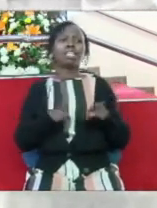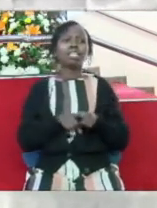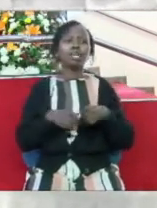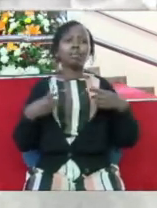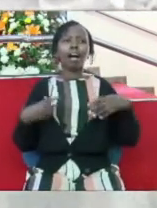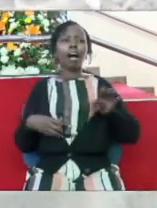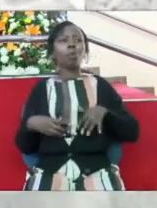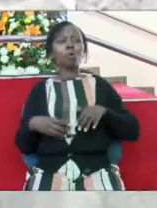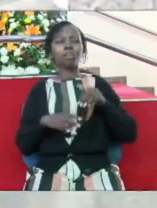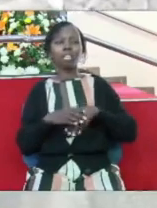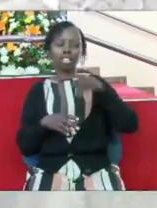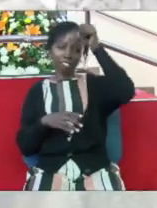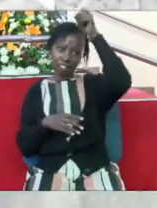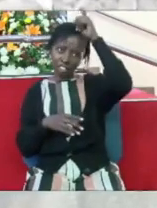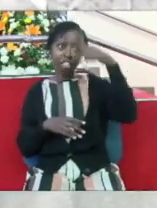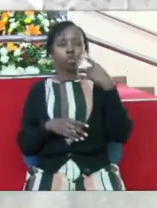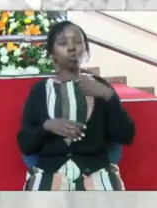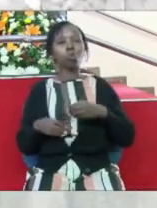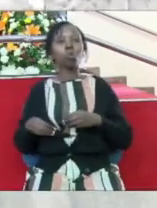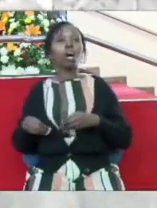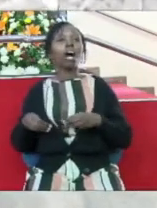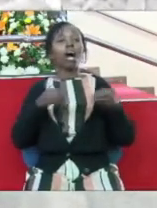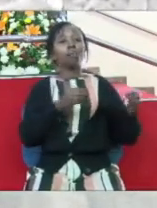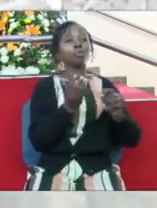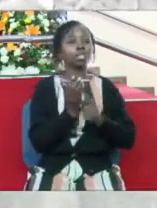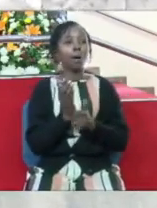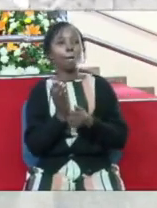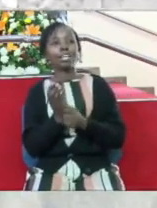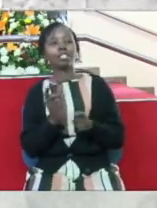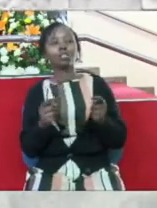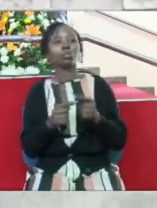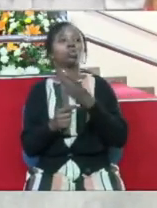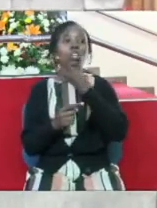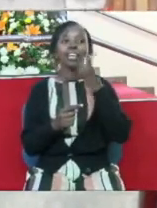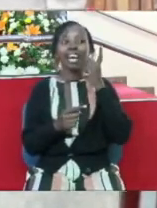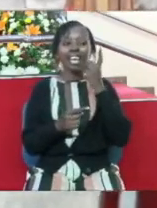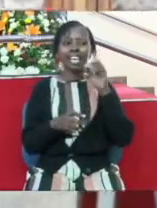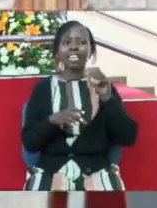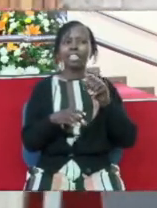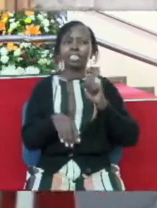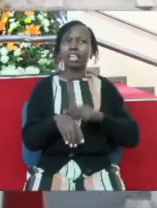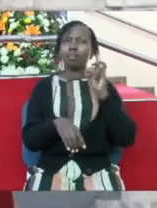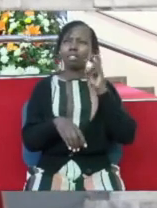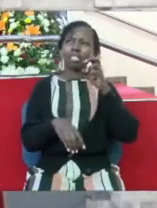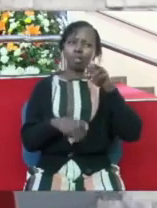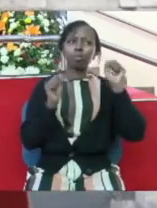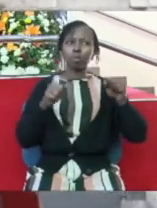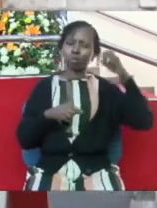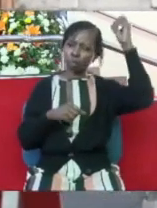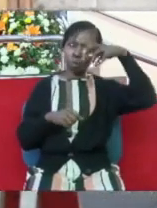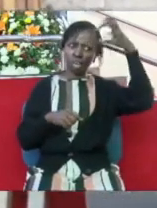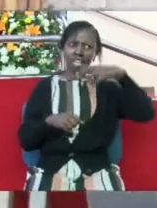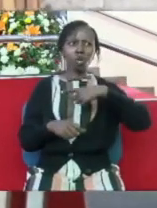to dry, kwa wamama pale vijijini ambao wametandaza mahindi kauke, they dash outside to start bringing the maize indoors. Wanaenda kuyatoa